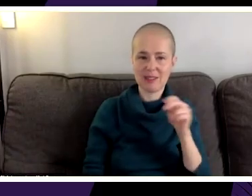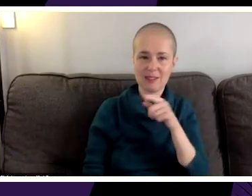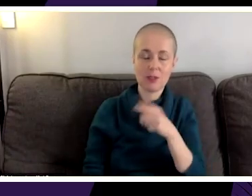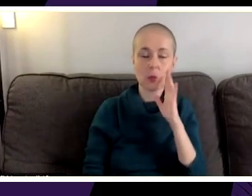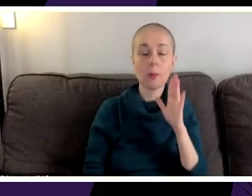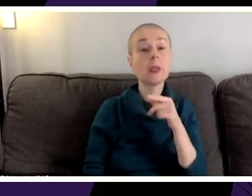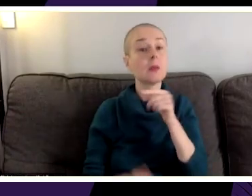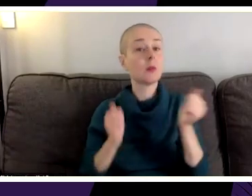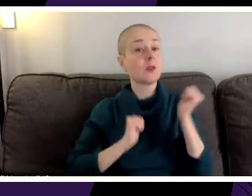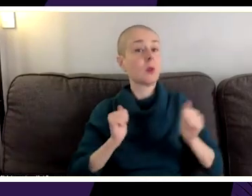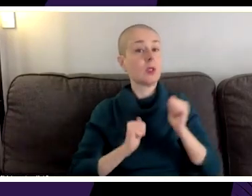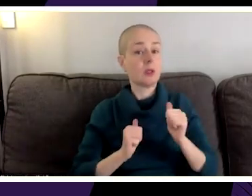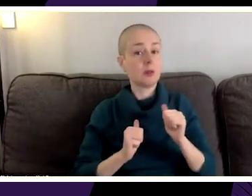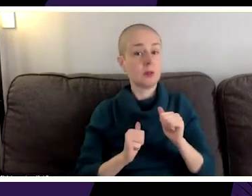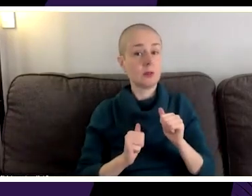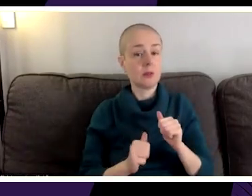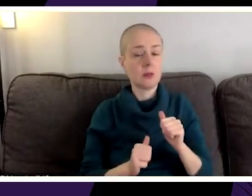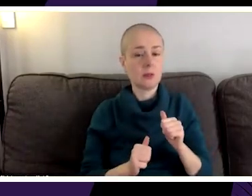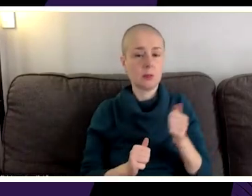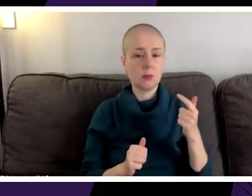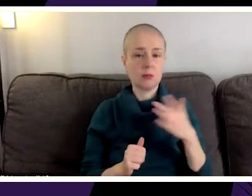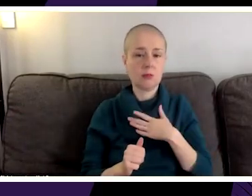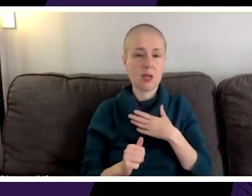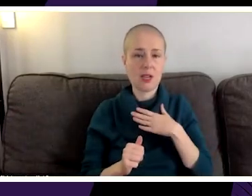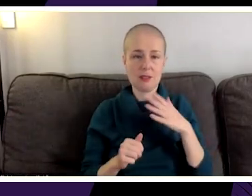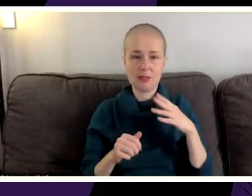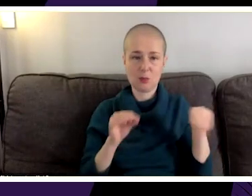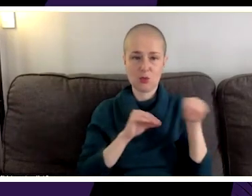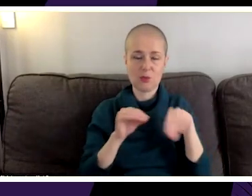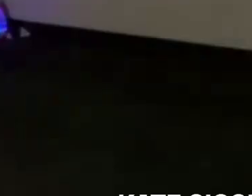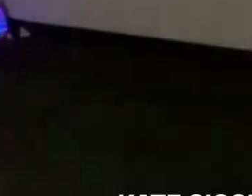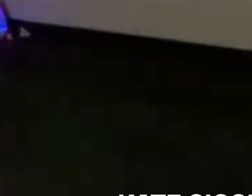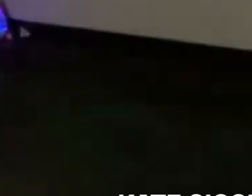actually perform a score that I made using P5 score.